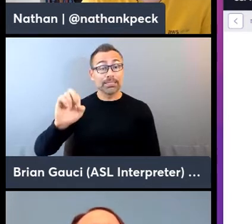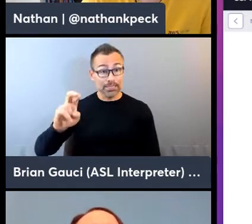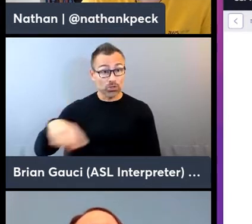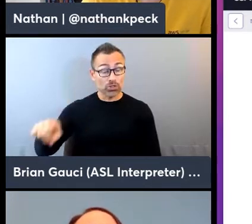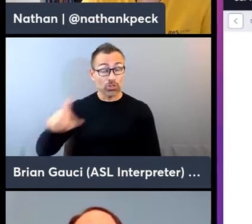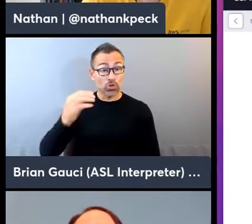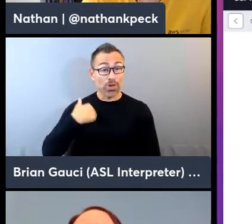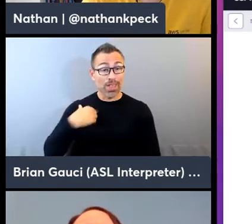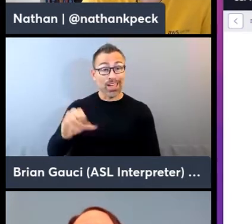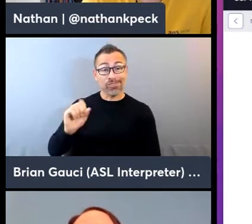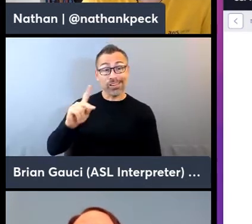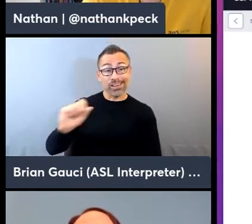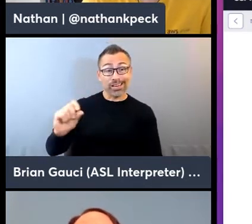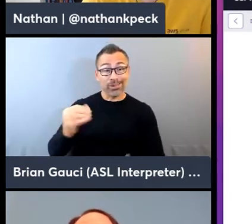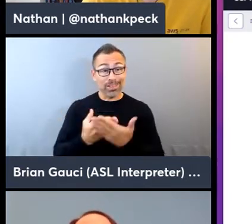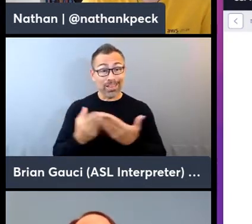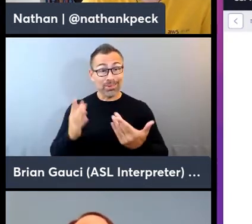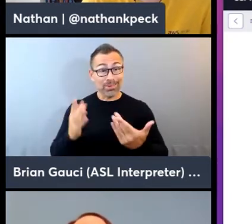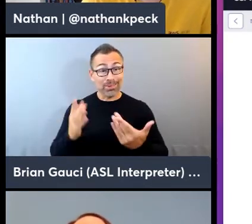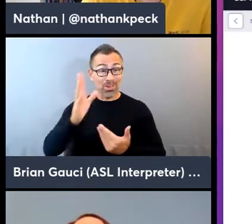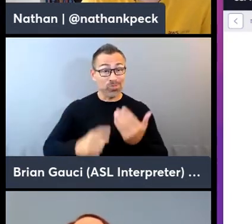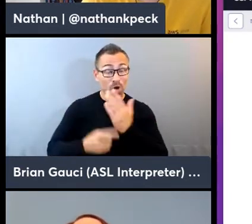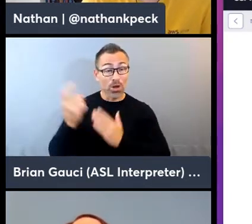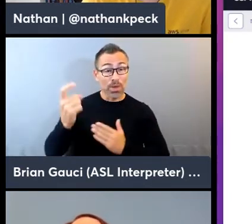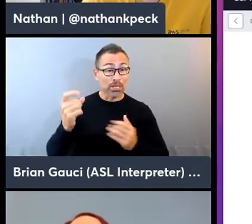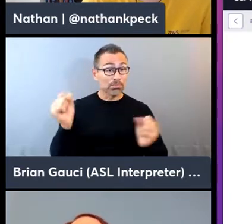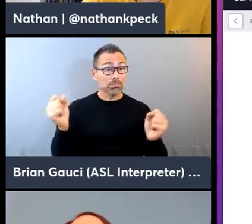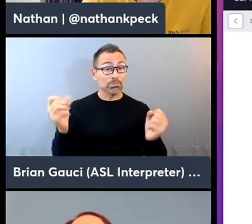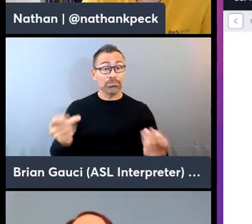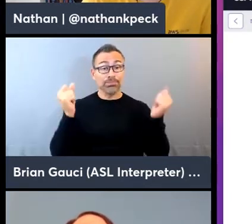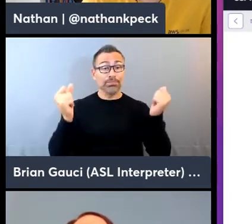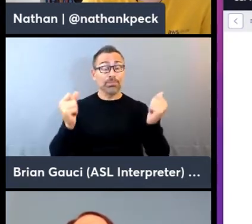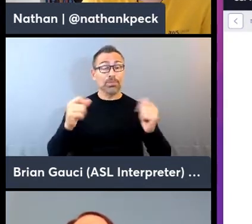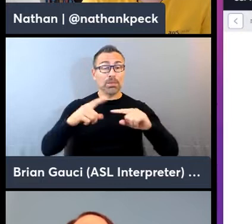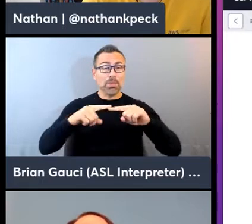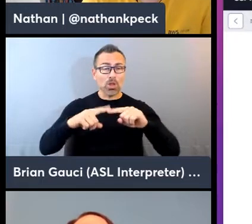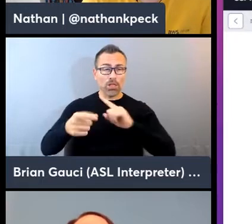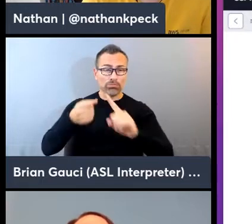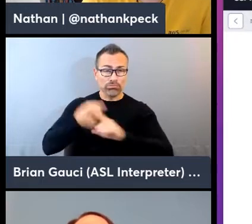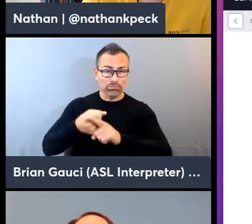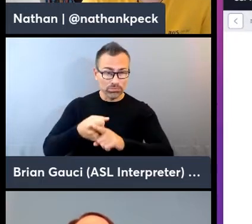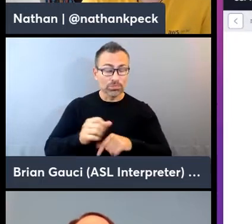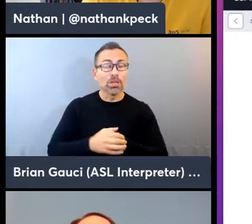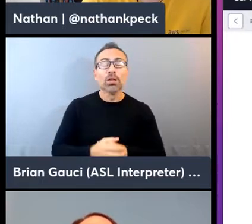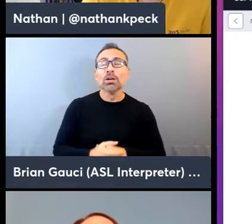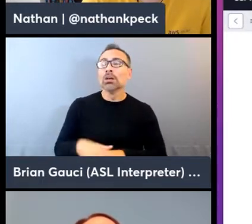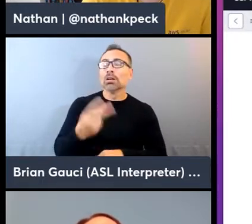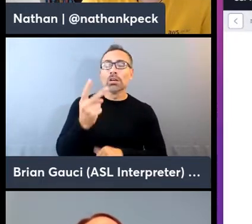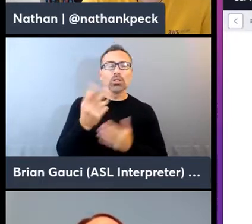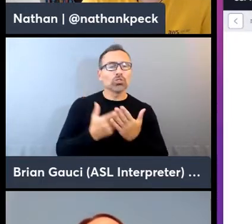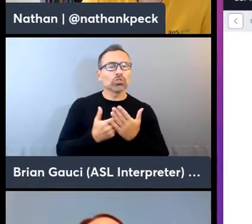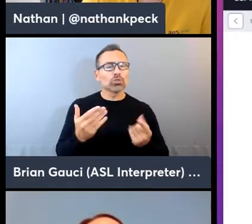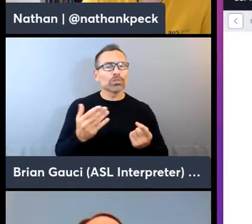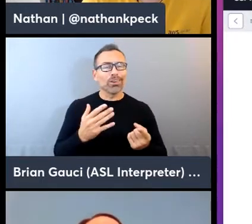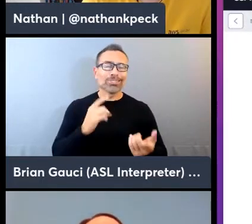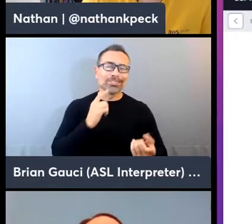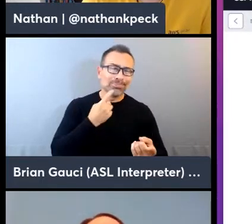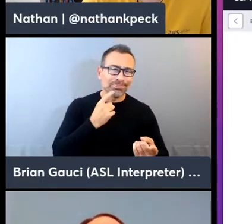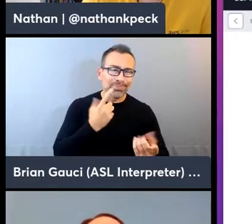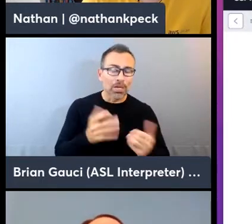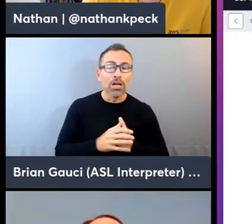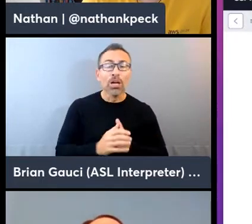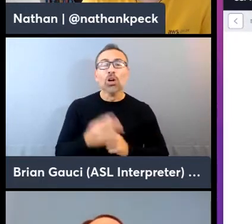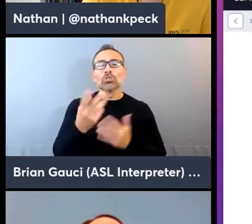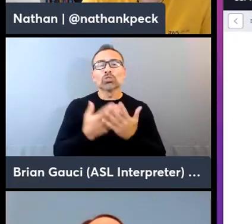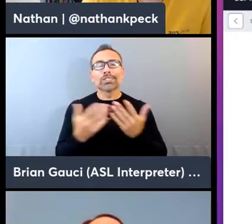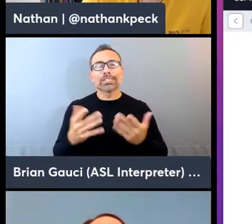incidents depending on the severity level. And then in 2 things from a particular incident